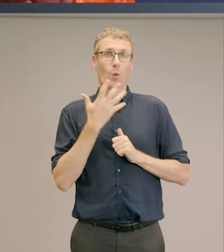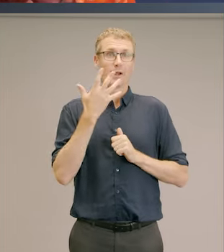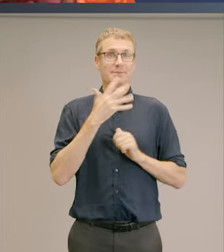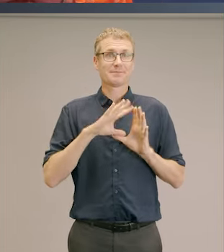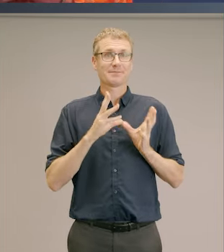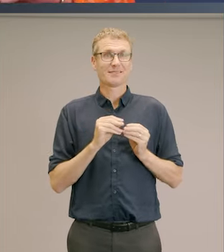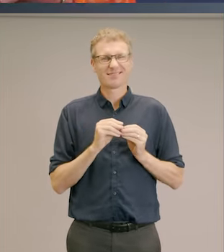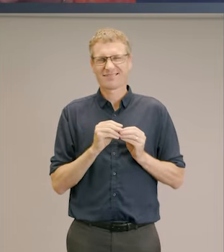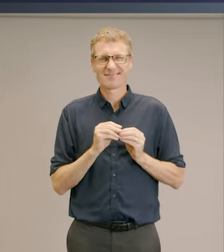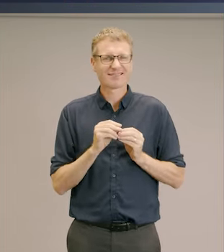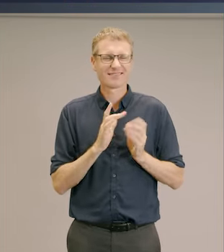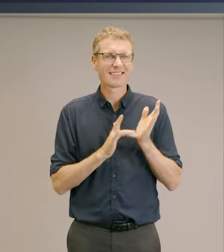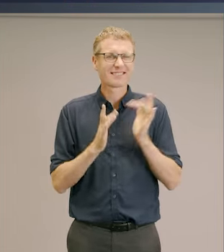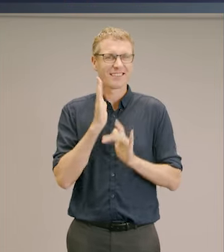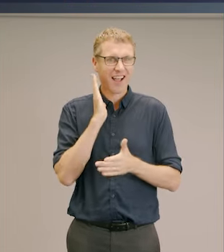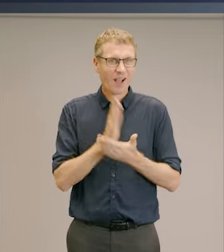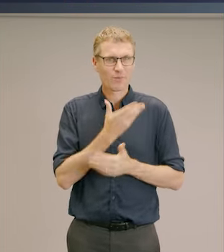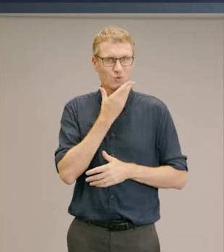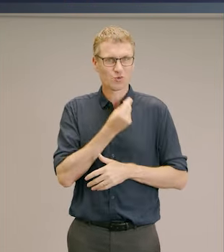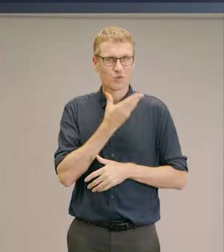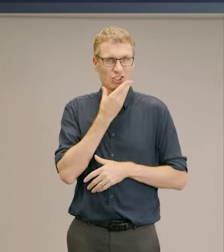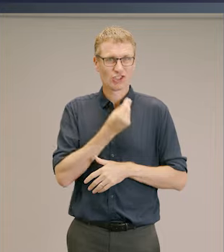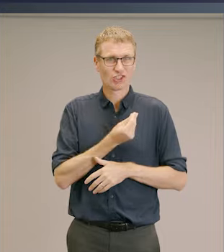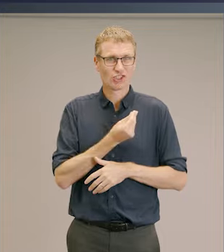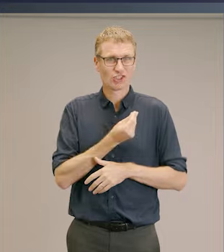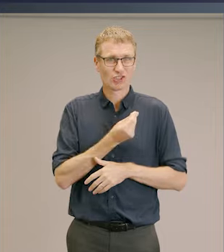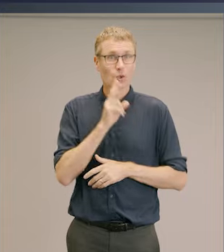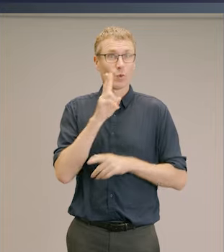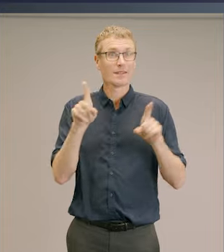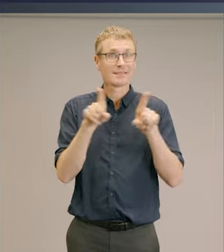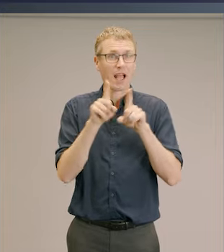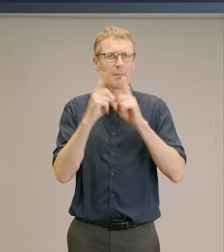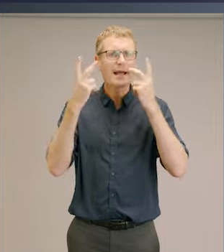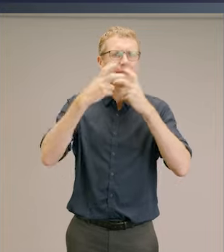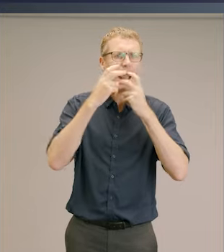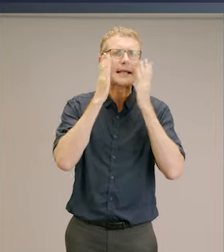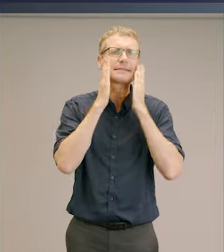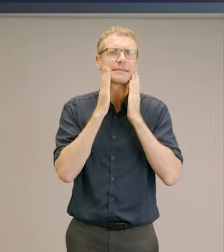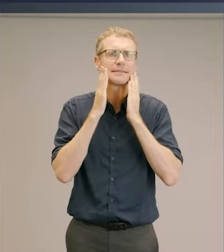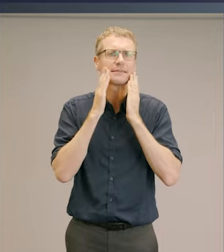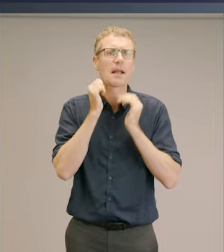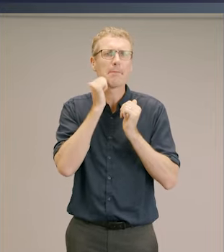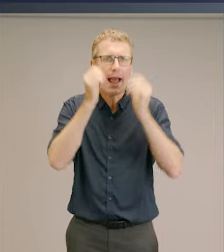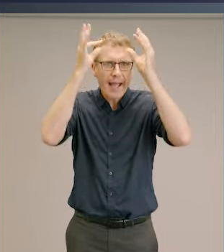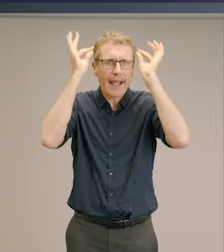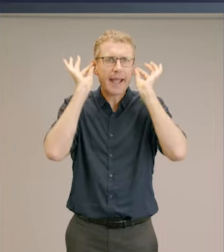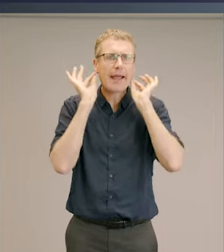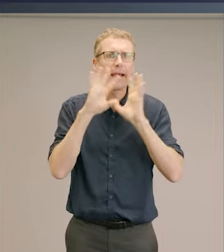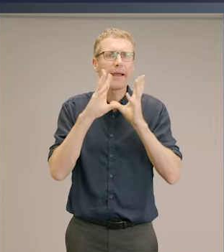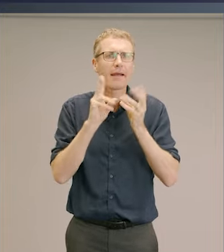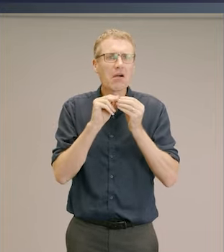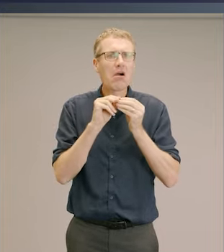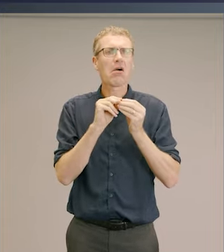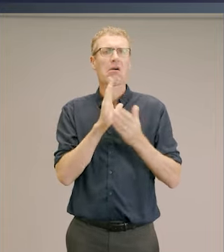model. And we know that Jesus was actually a Jewish man, and he would have looked like a Jewish man. So if you